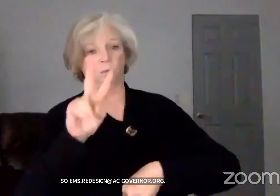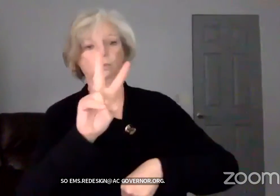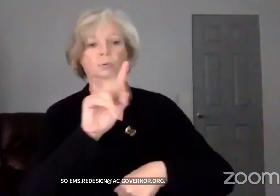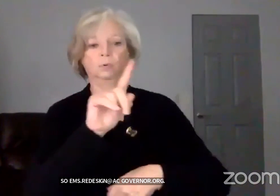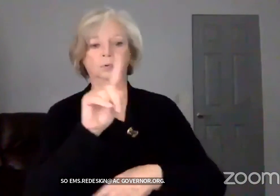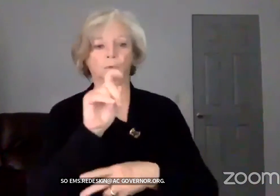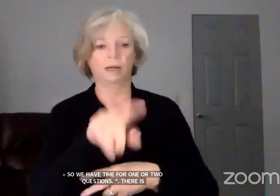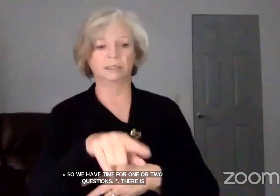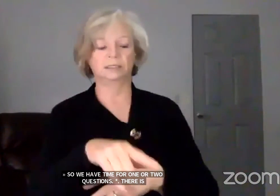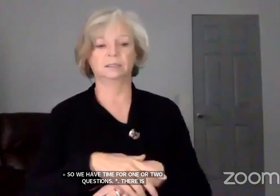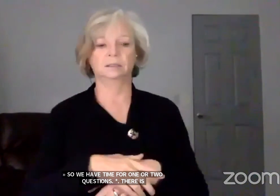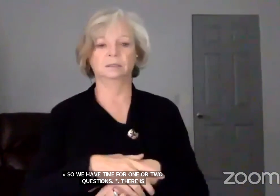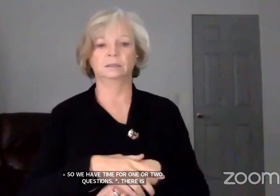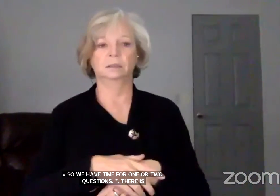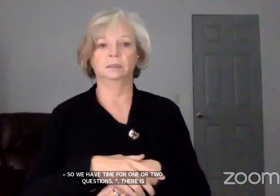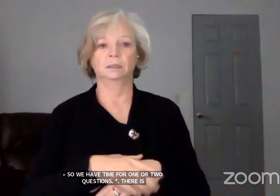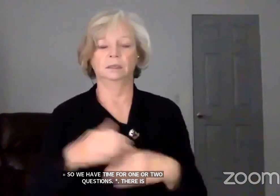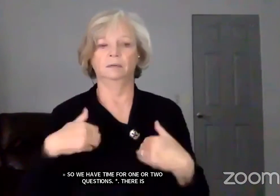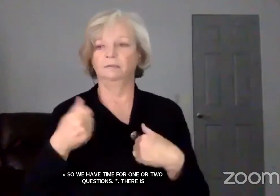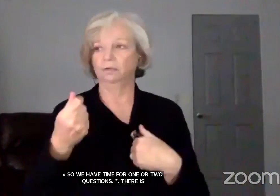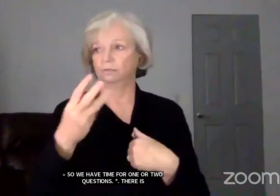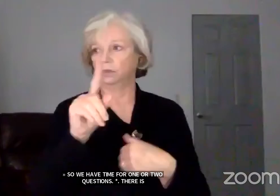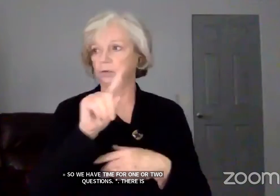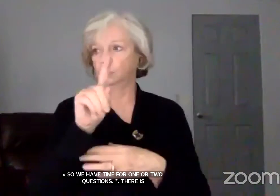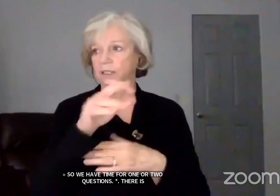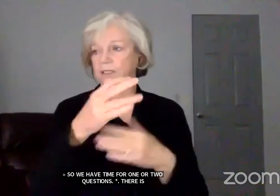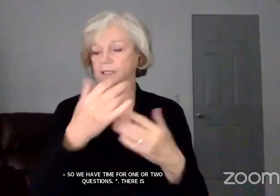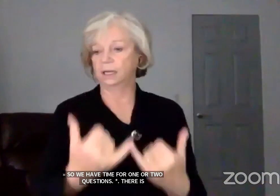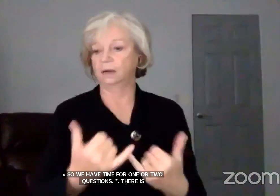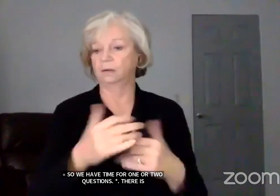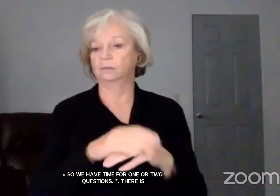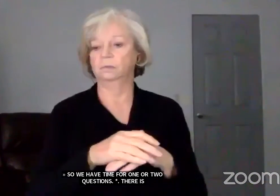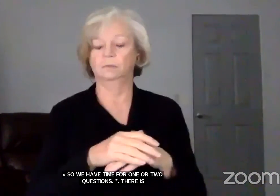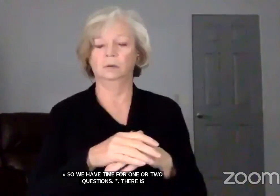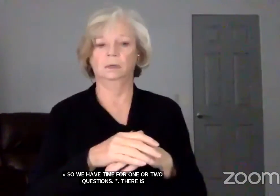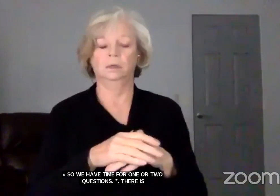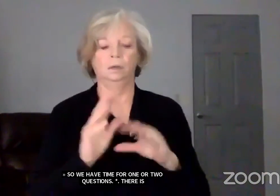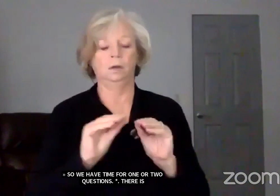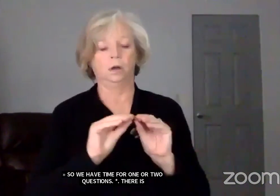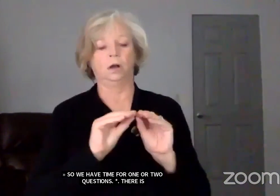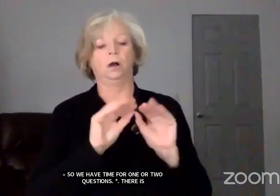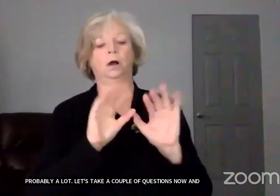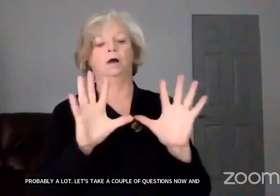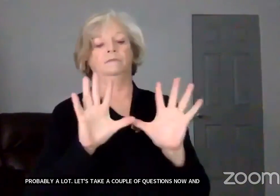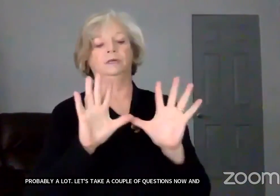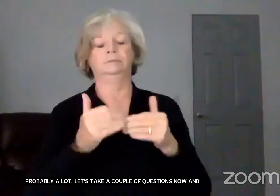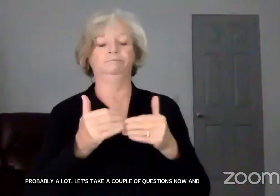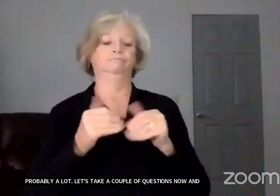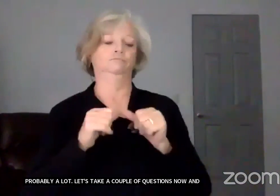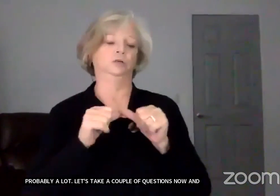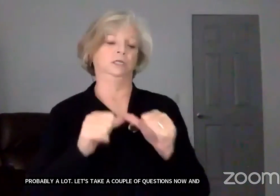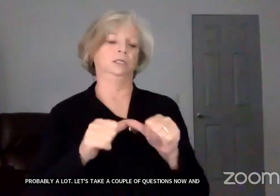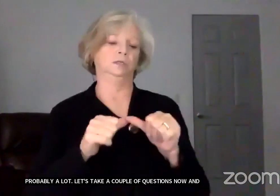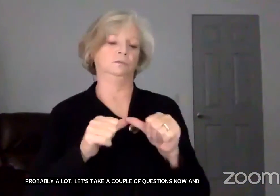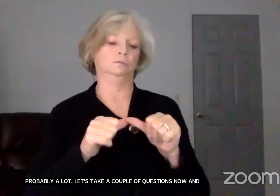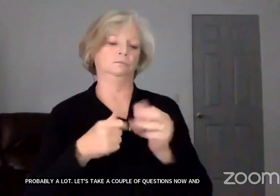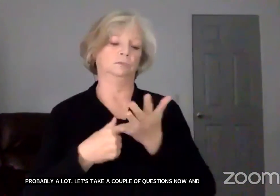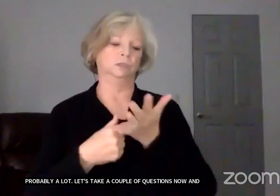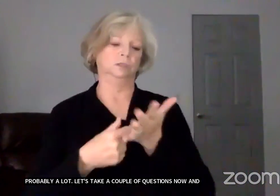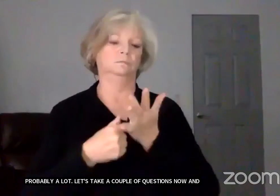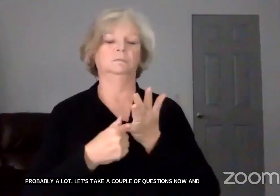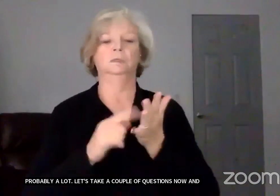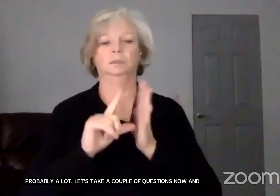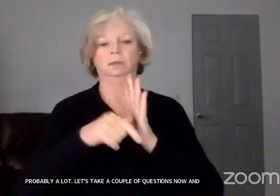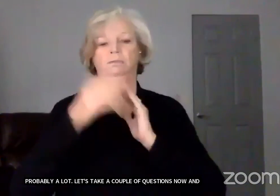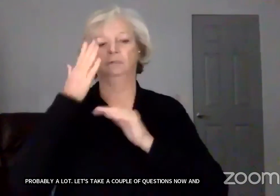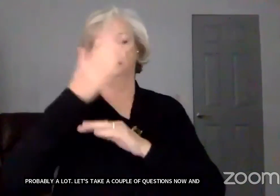to answer. So let's take a couple questions now, and then obviously this is a ongoing conversation. So anybody any immediate